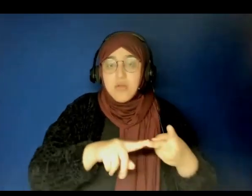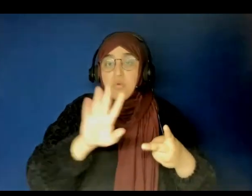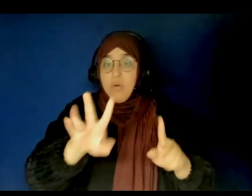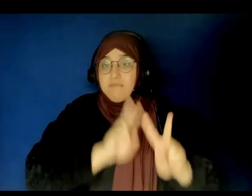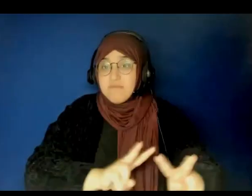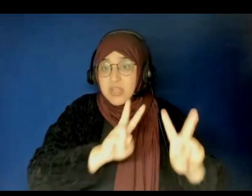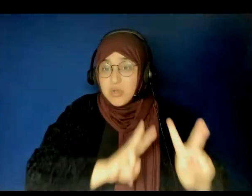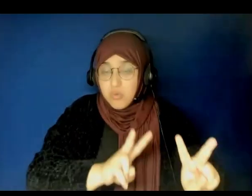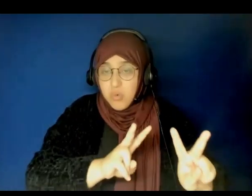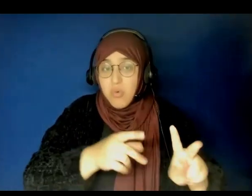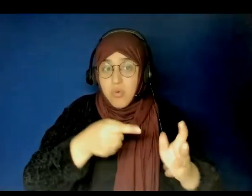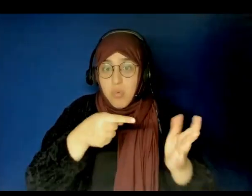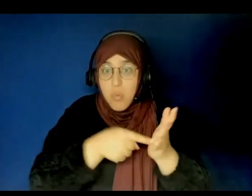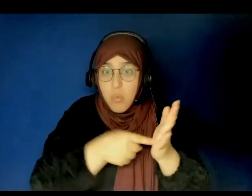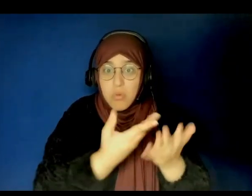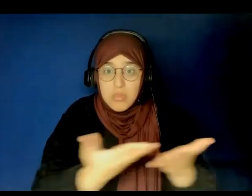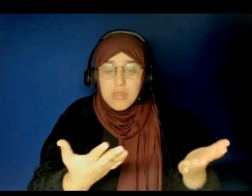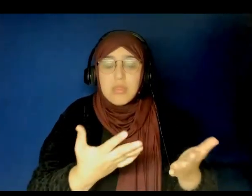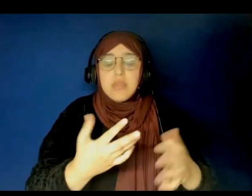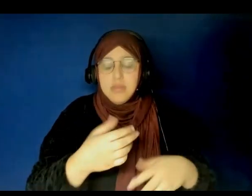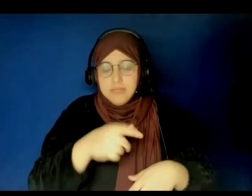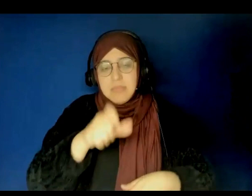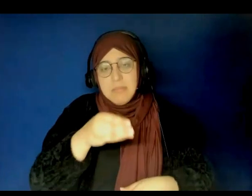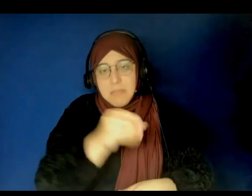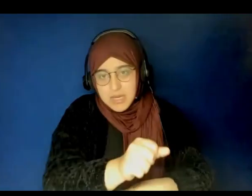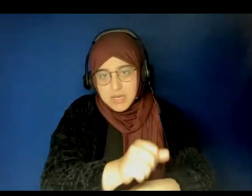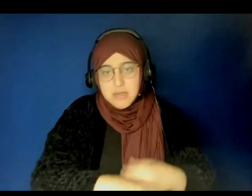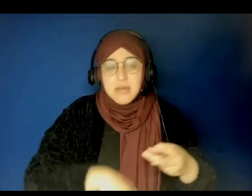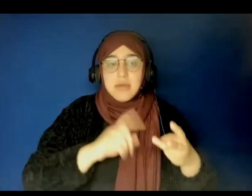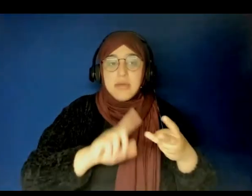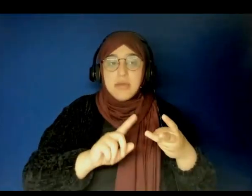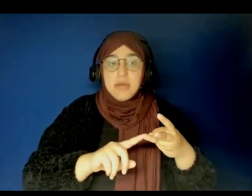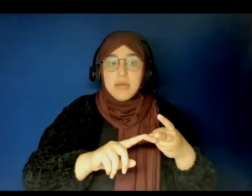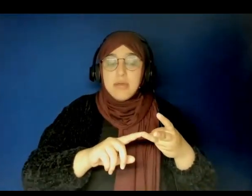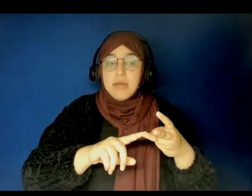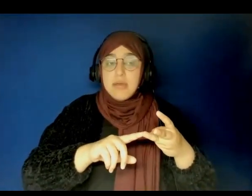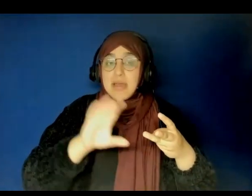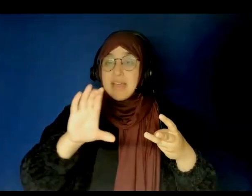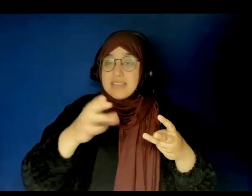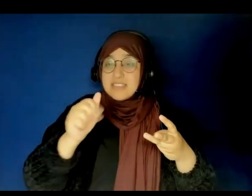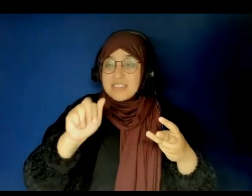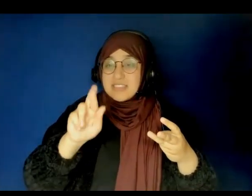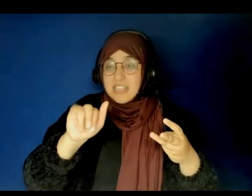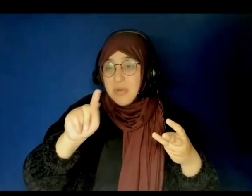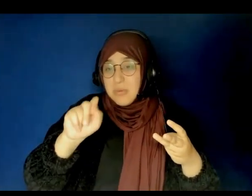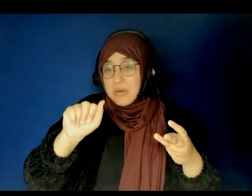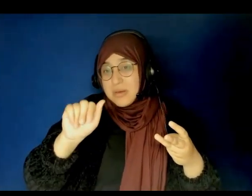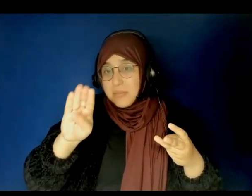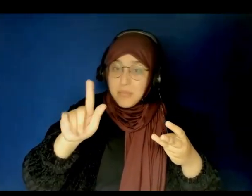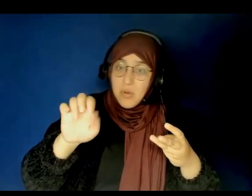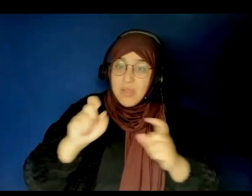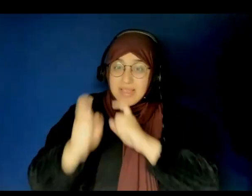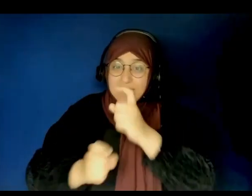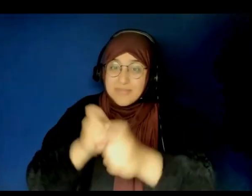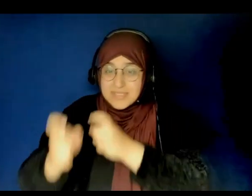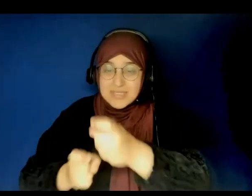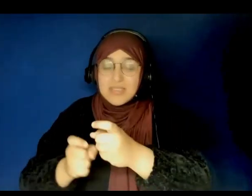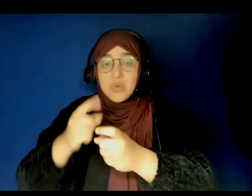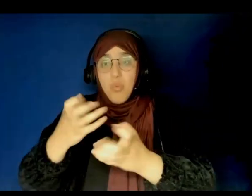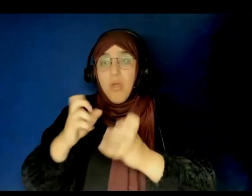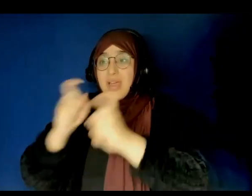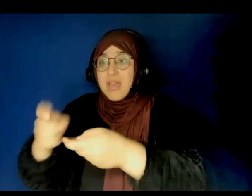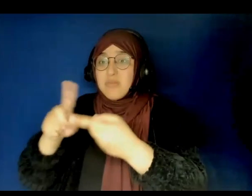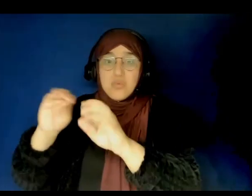you've designated the charitable gifts portion to be given to an organization, an individual, a